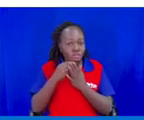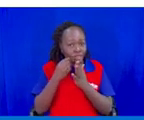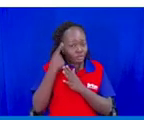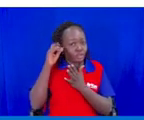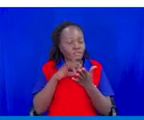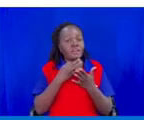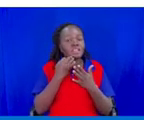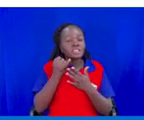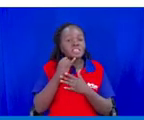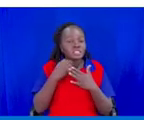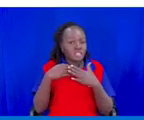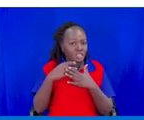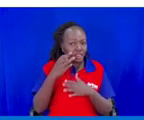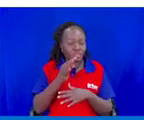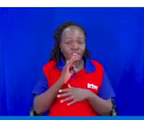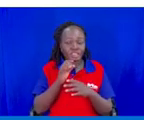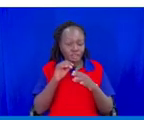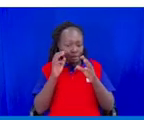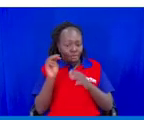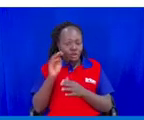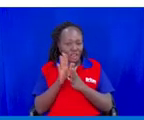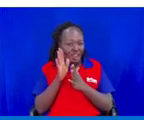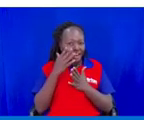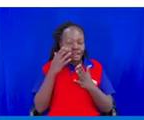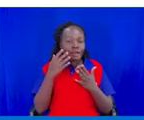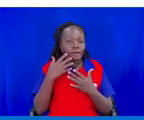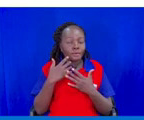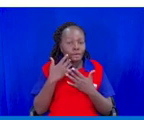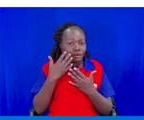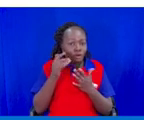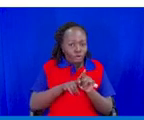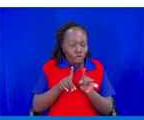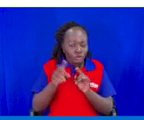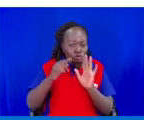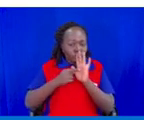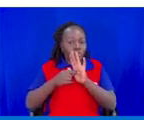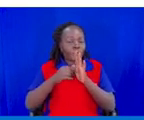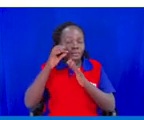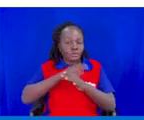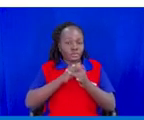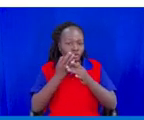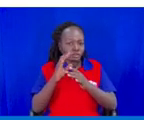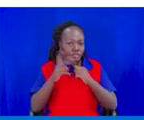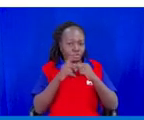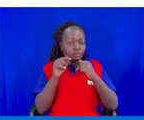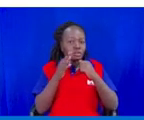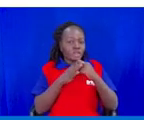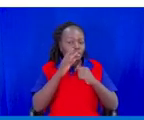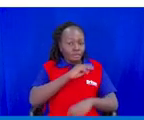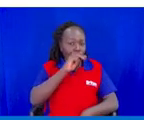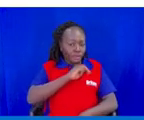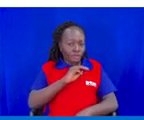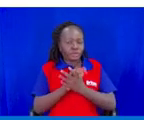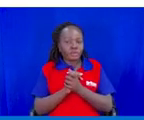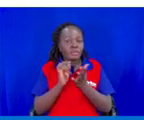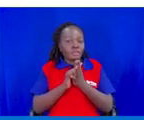to 30 million, and therefore the fund recorded a profit of about 7.9 million. The income tax